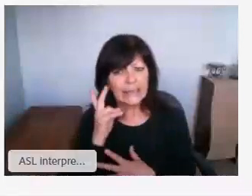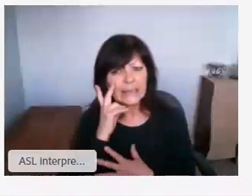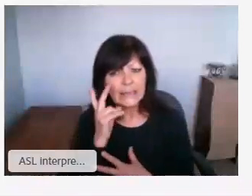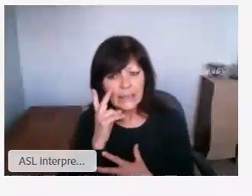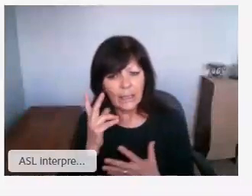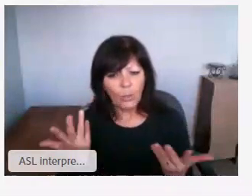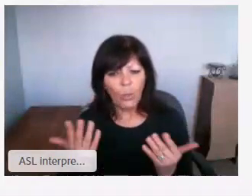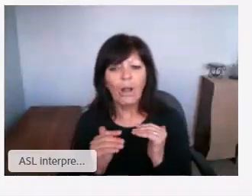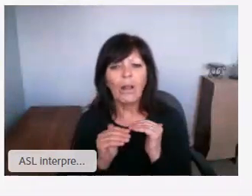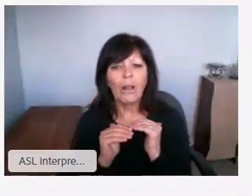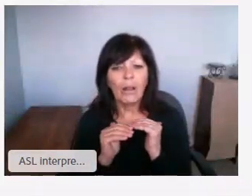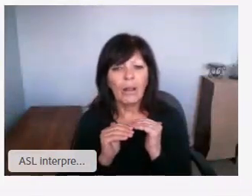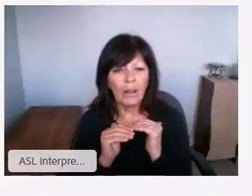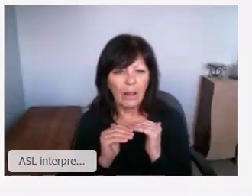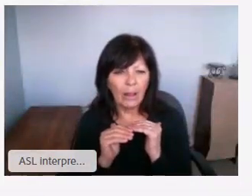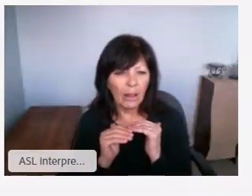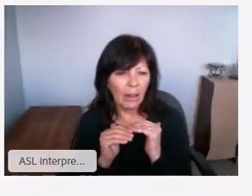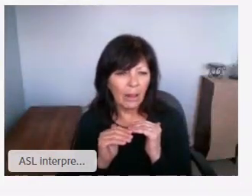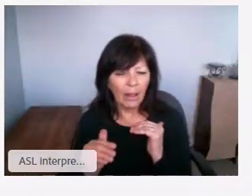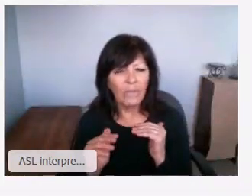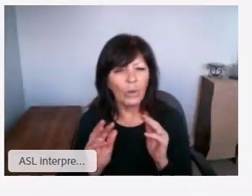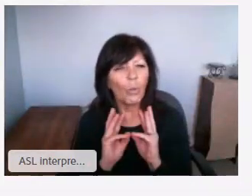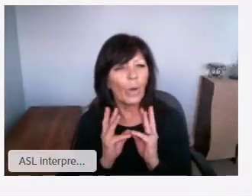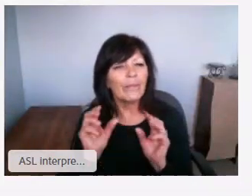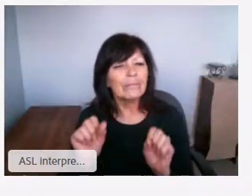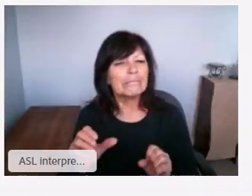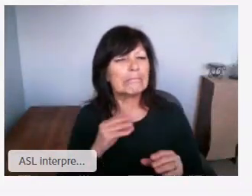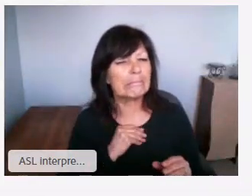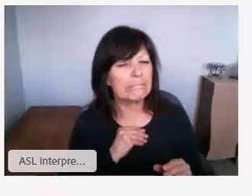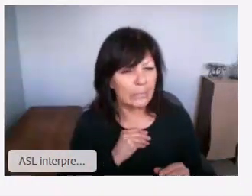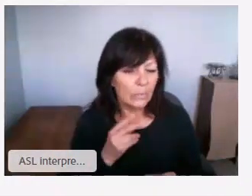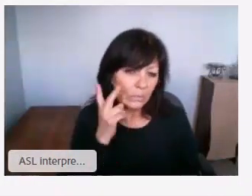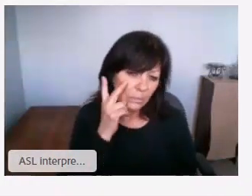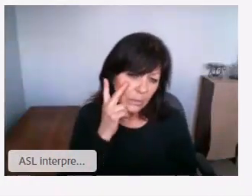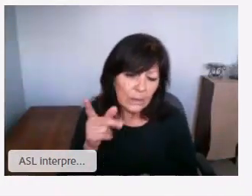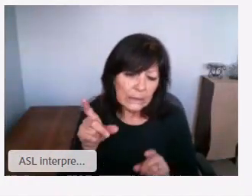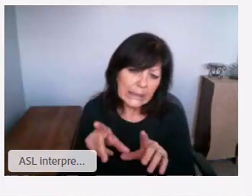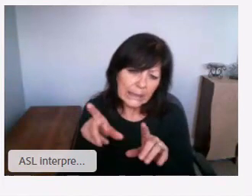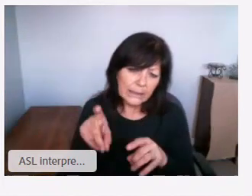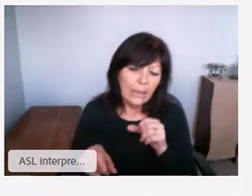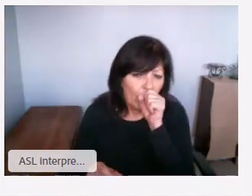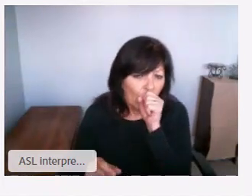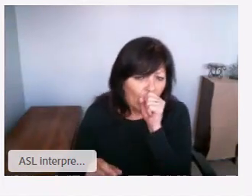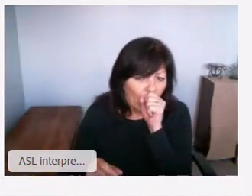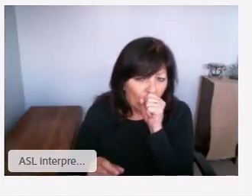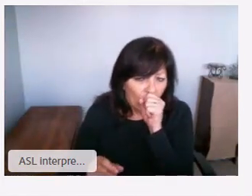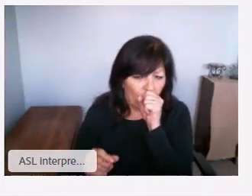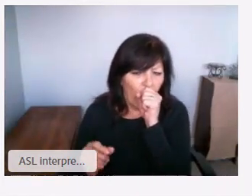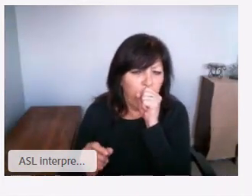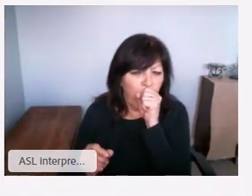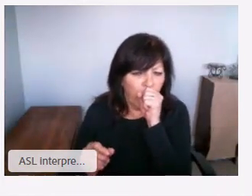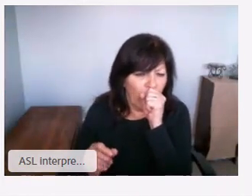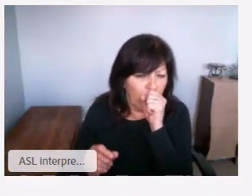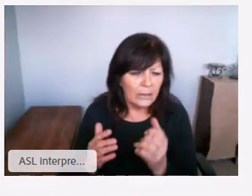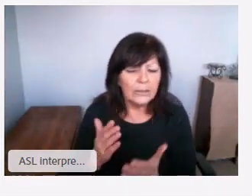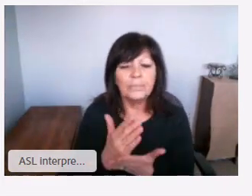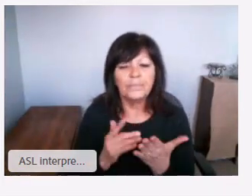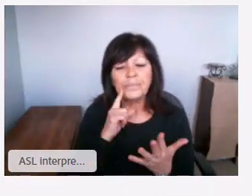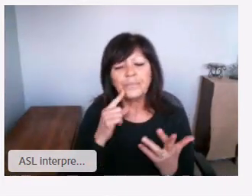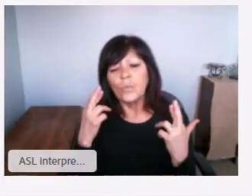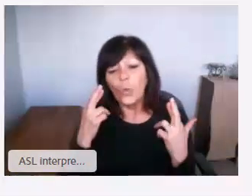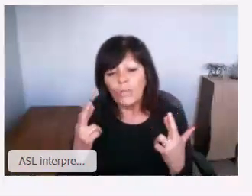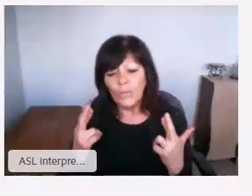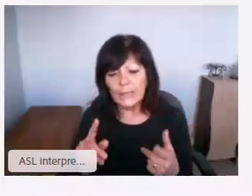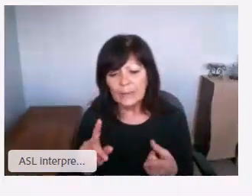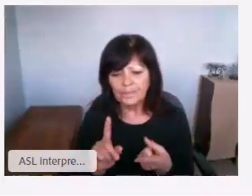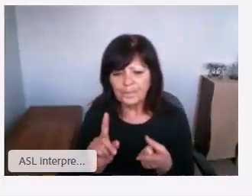level of weather is acceptable for those shuttles to operate. So part of phase two is to hopefully test some of those